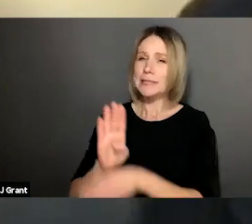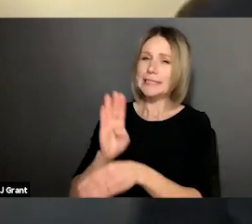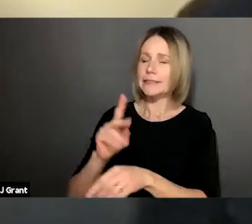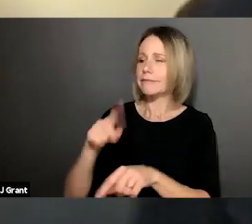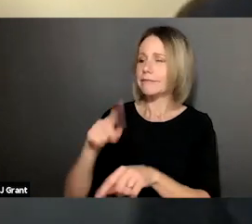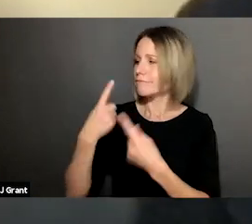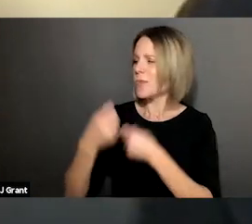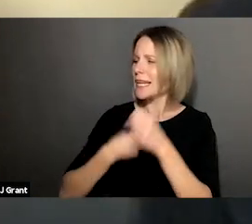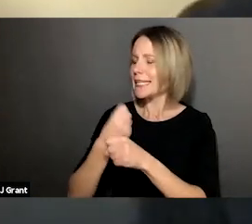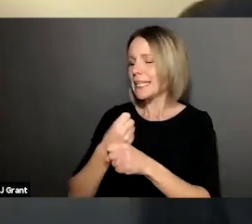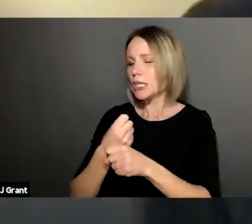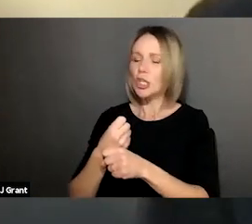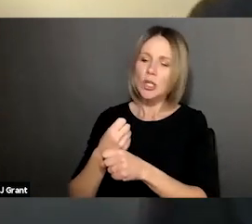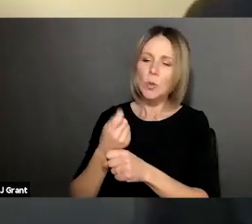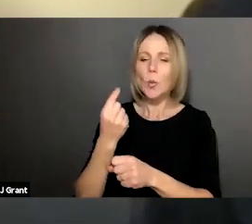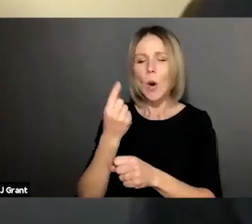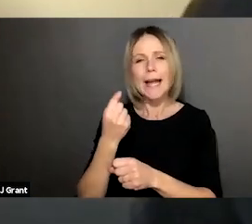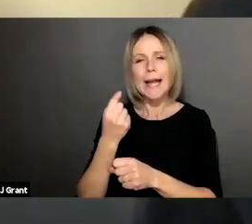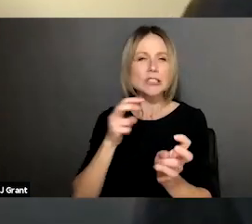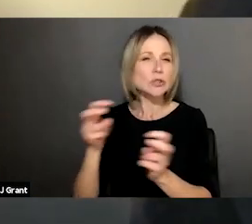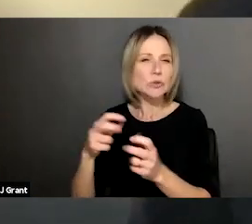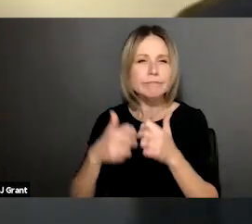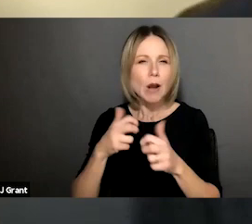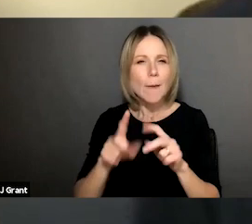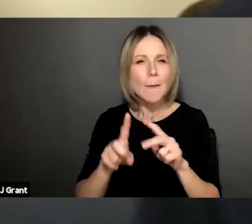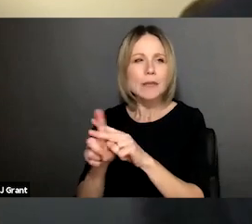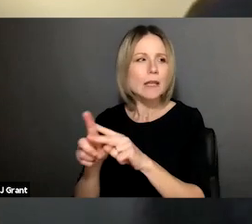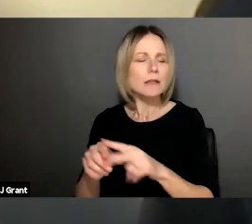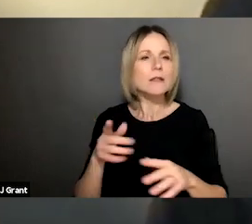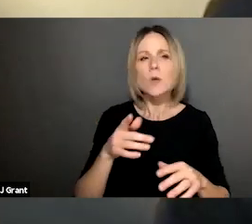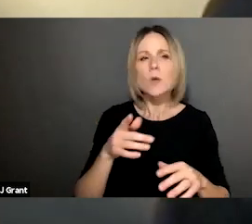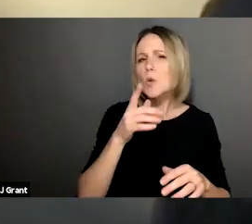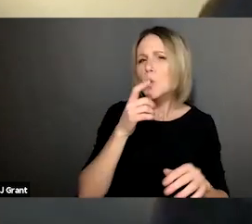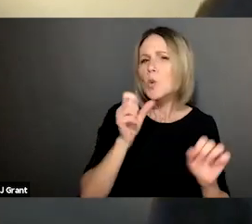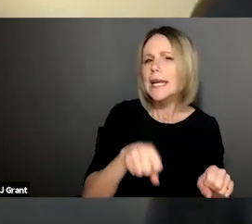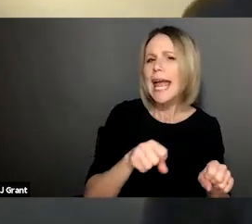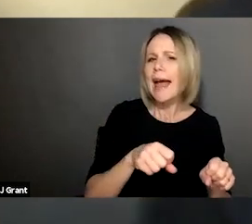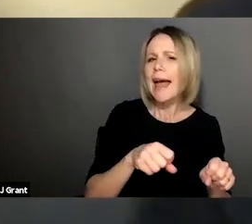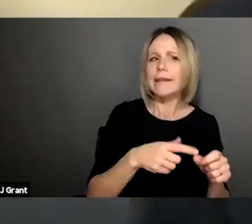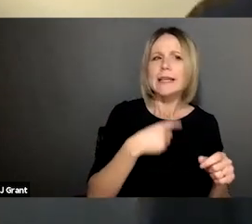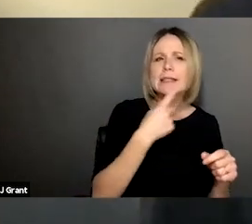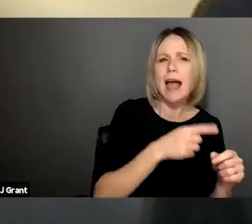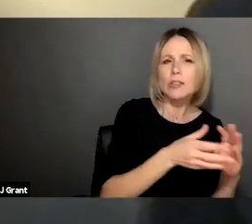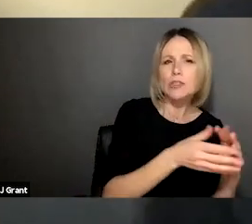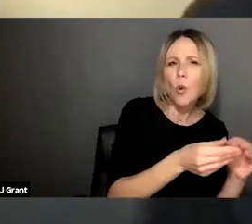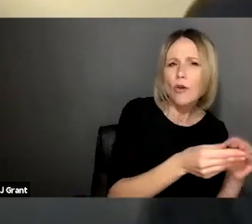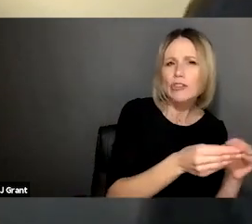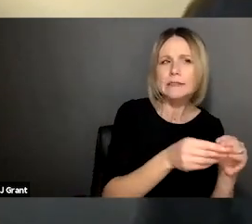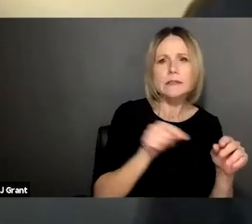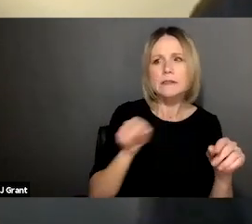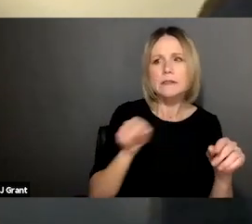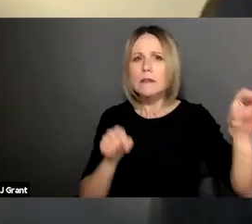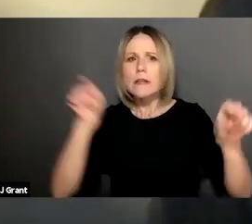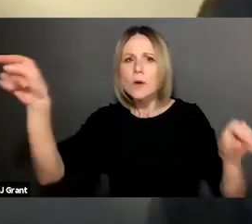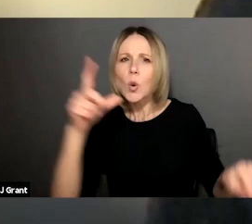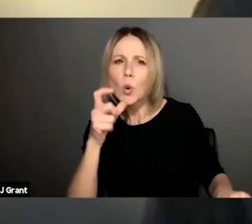go to like, who gets to tell stories? Who's the gatekeeper? How are the stories told? Who's